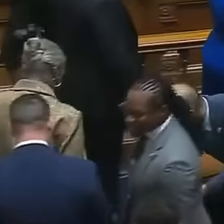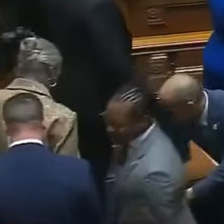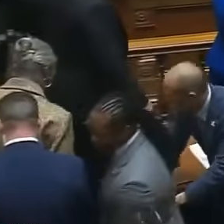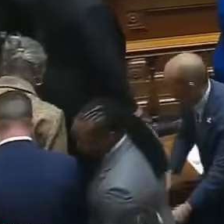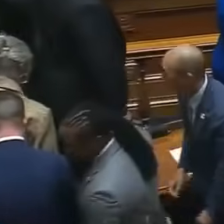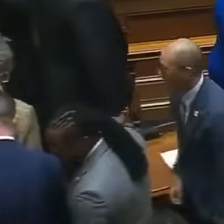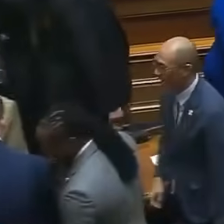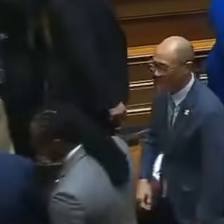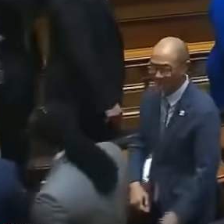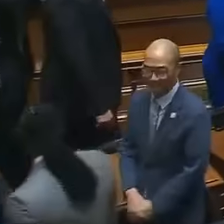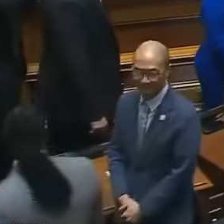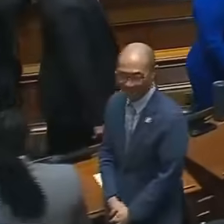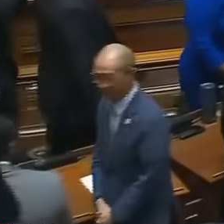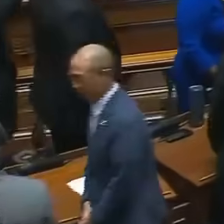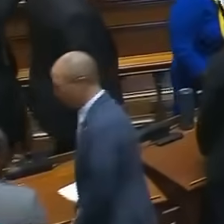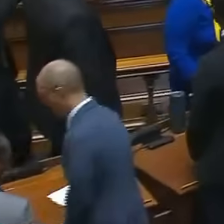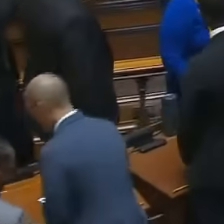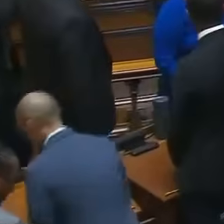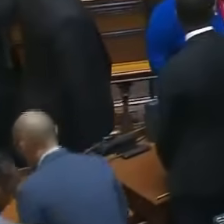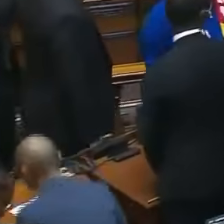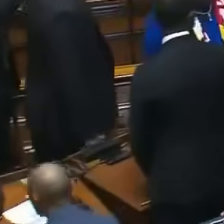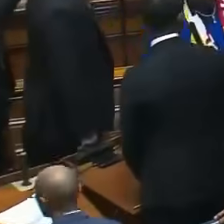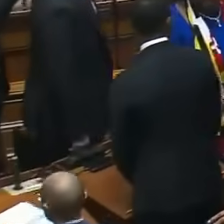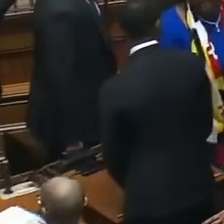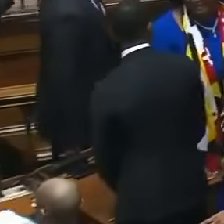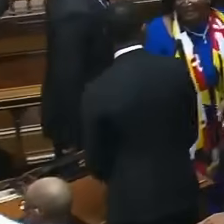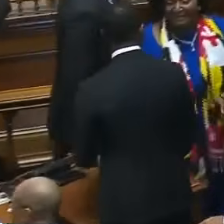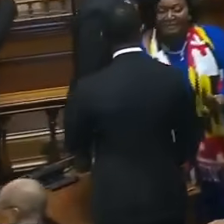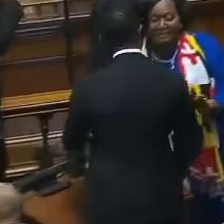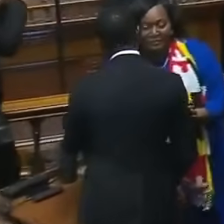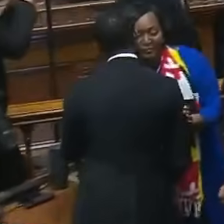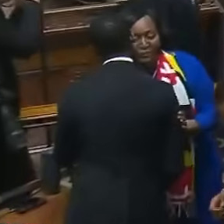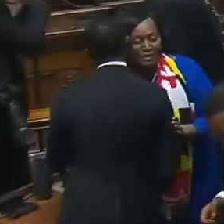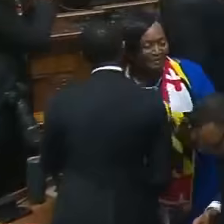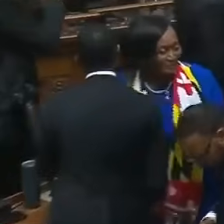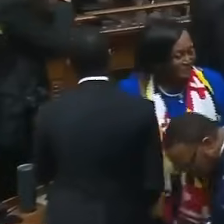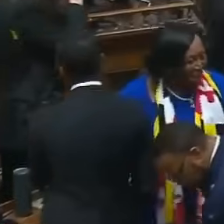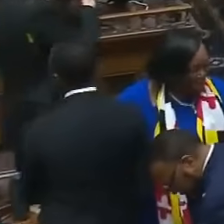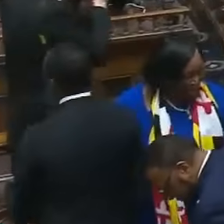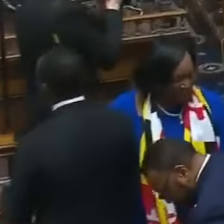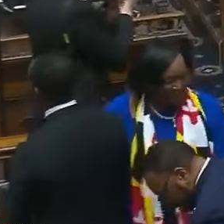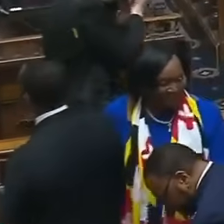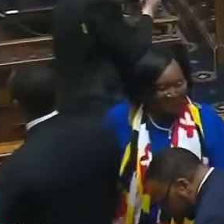on it that has come through yet. And that's a matter that has been visited here before.